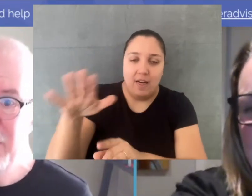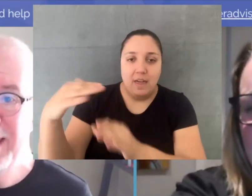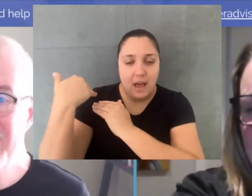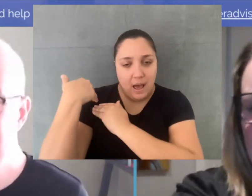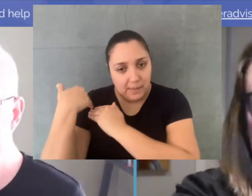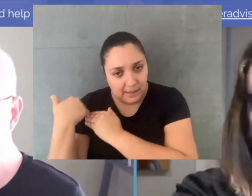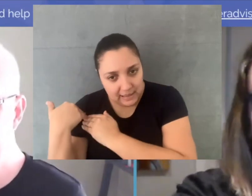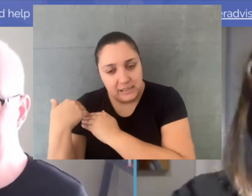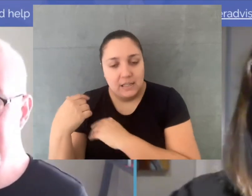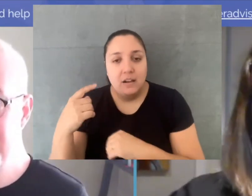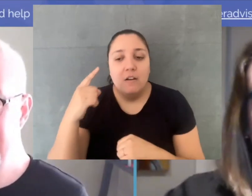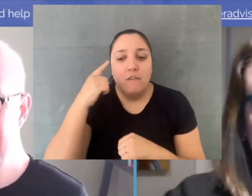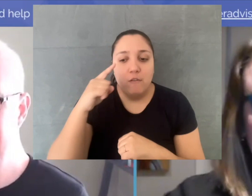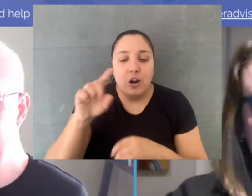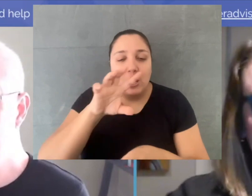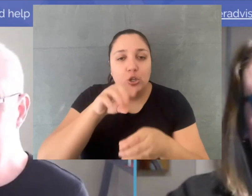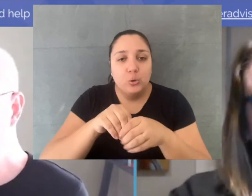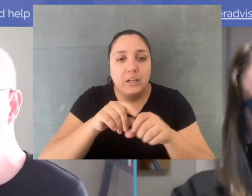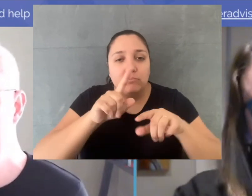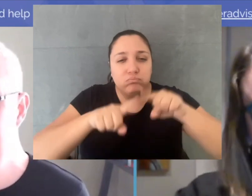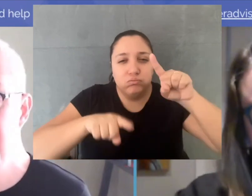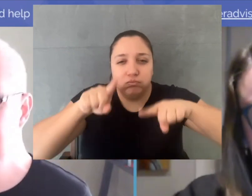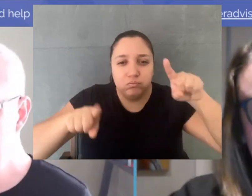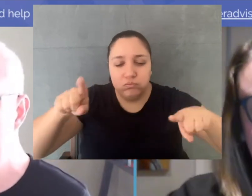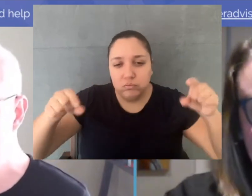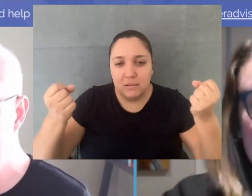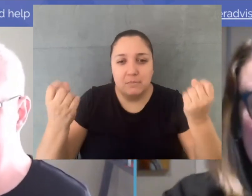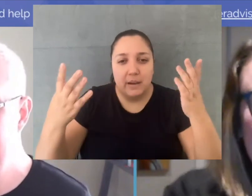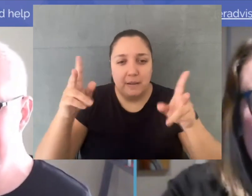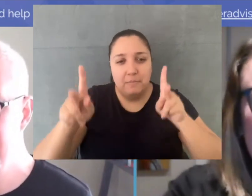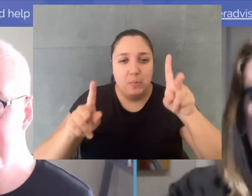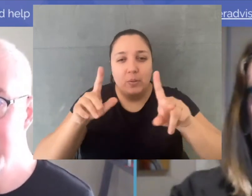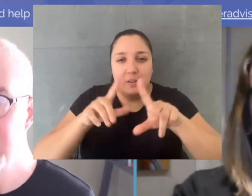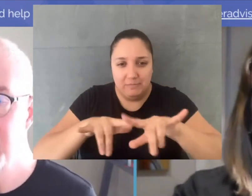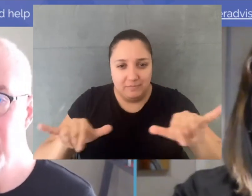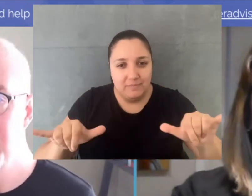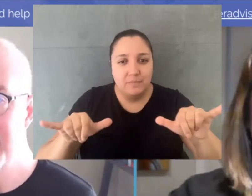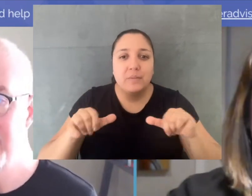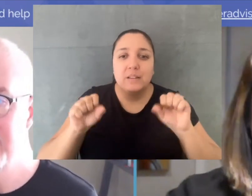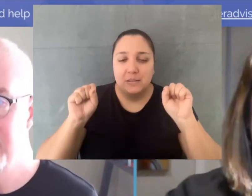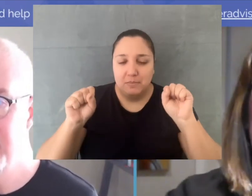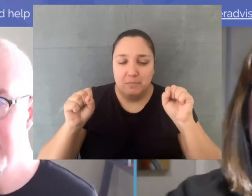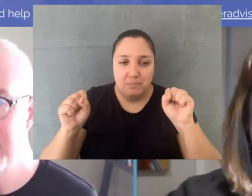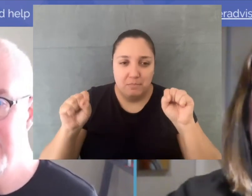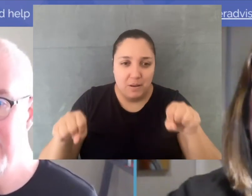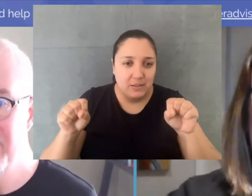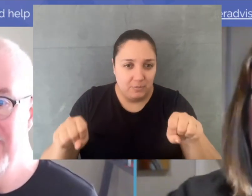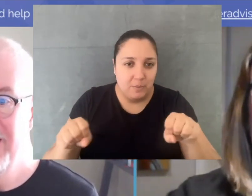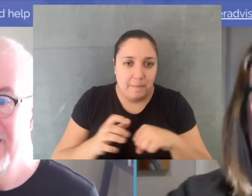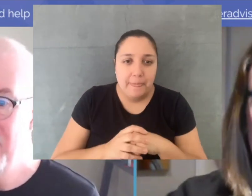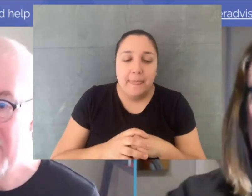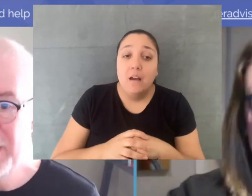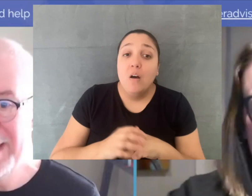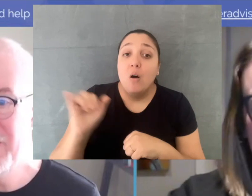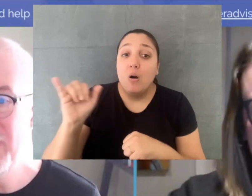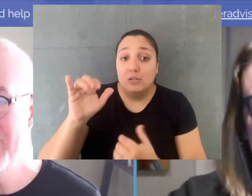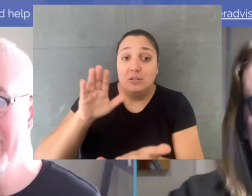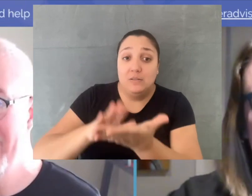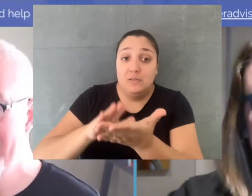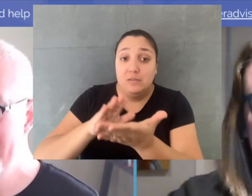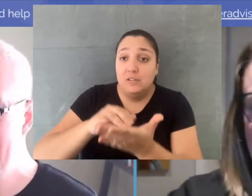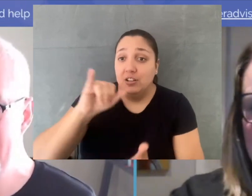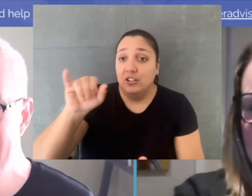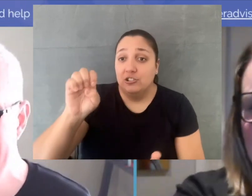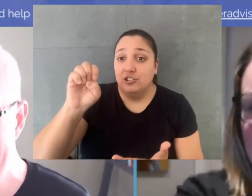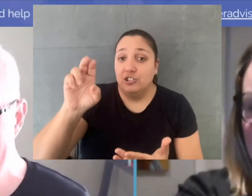That obligation of including as many people as possible, I think is such an important message to be thinking about. I wanted to give a quick shout